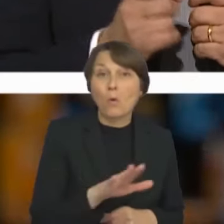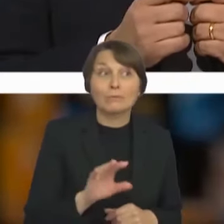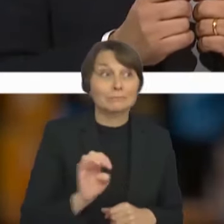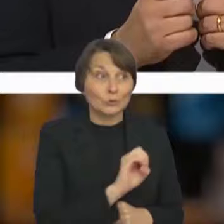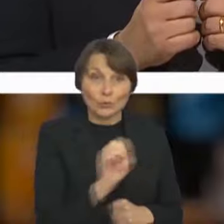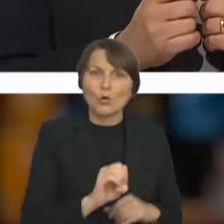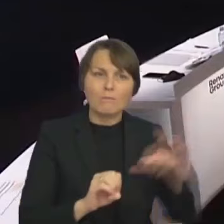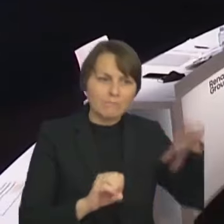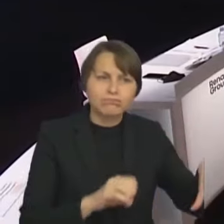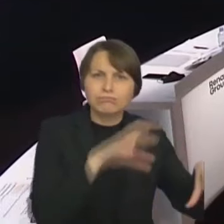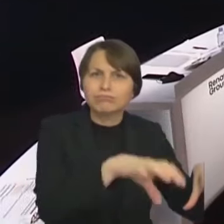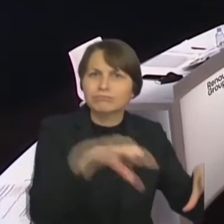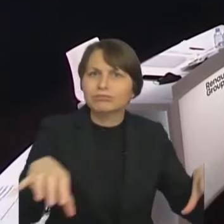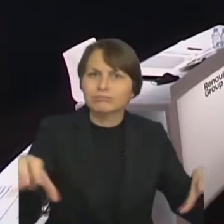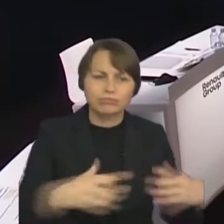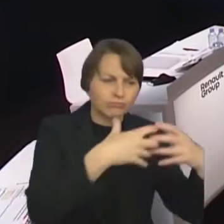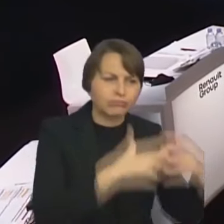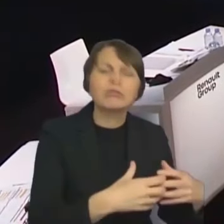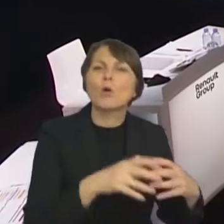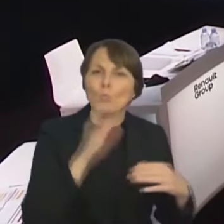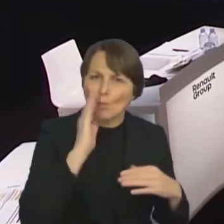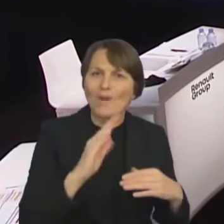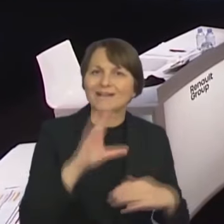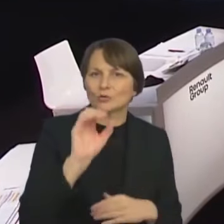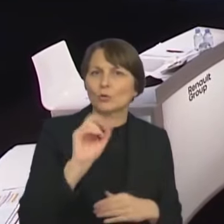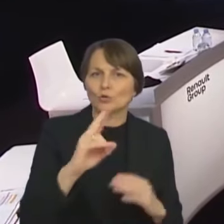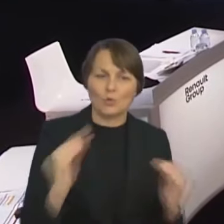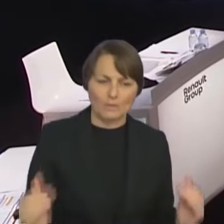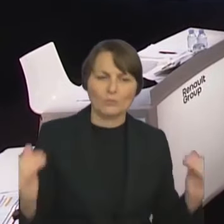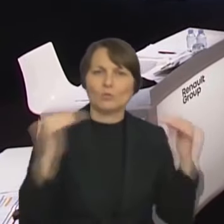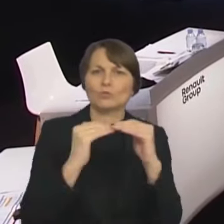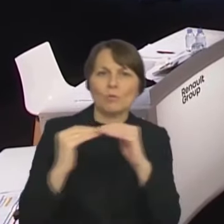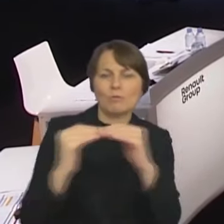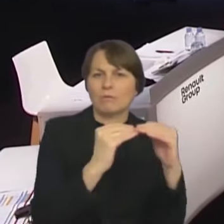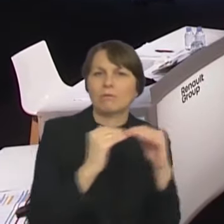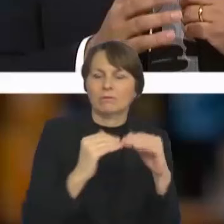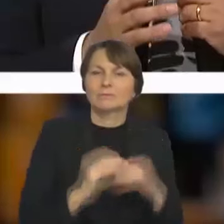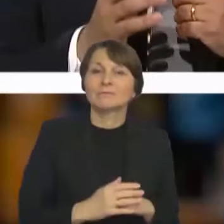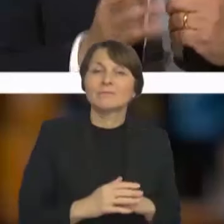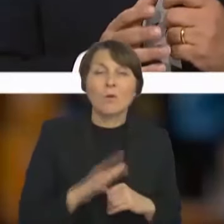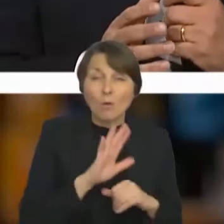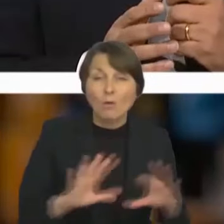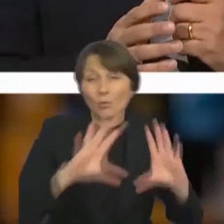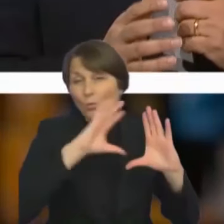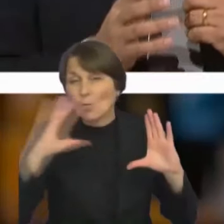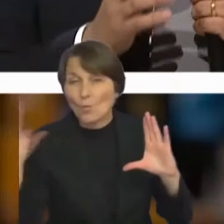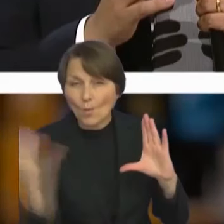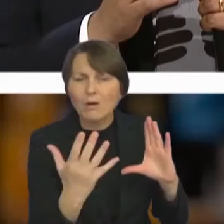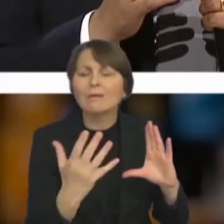neutral. Worldwide, the carbon emissions linked to our production will be reduced by